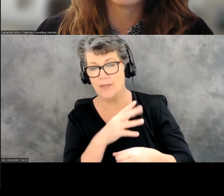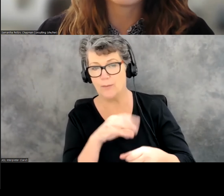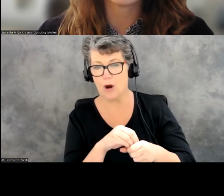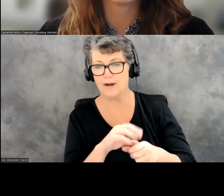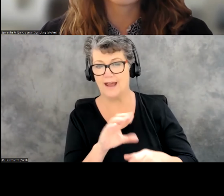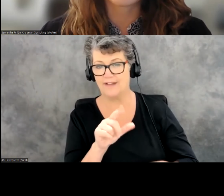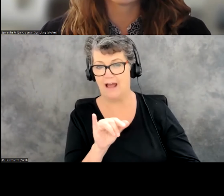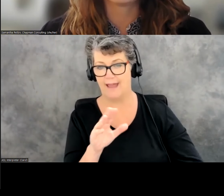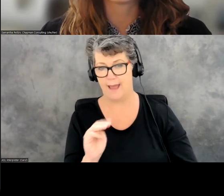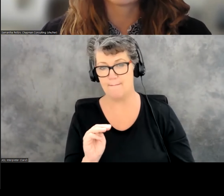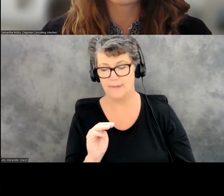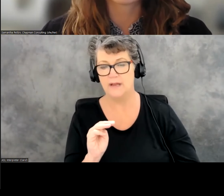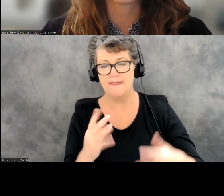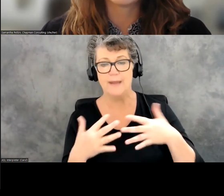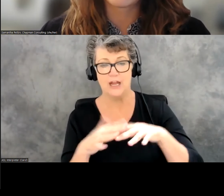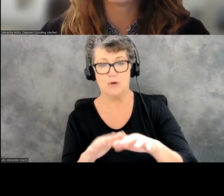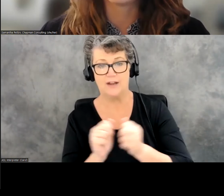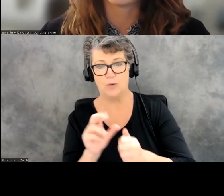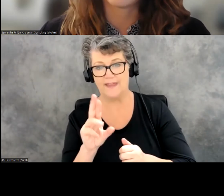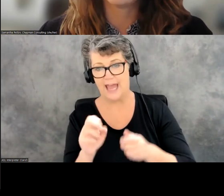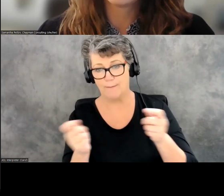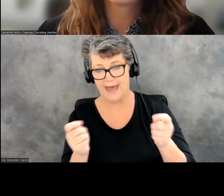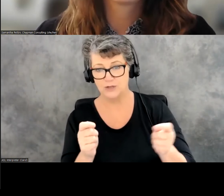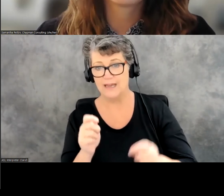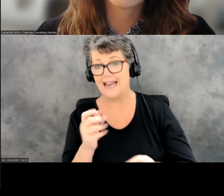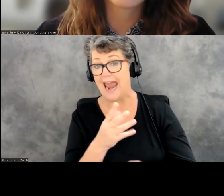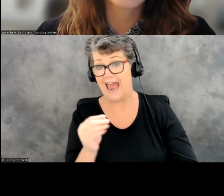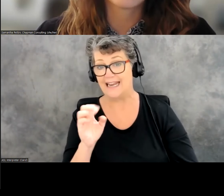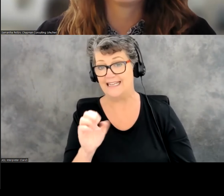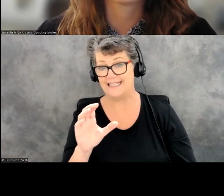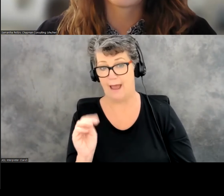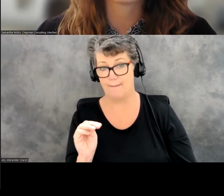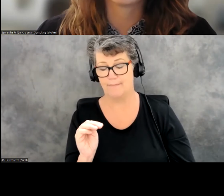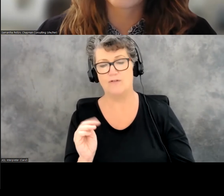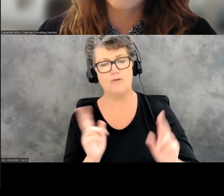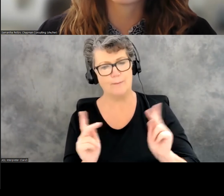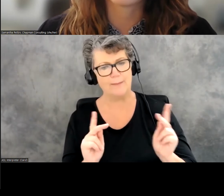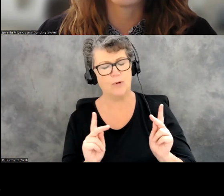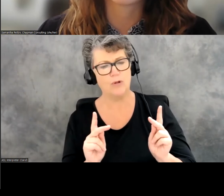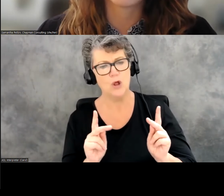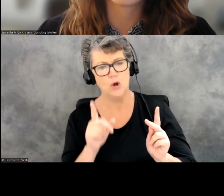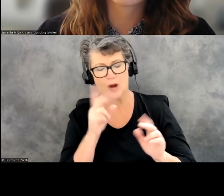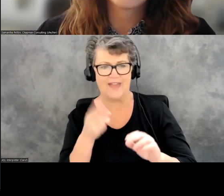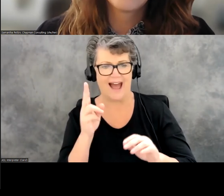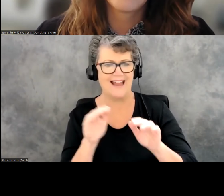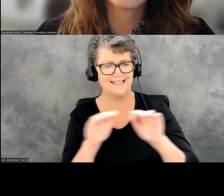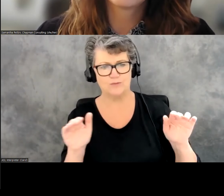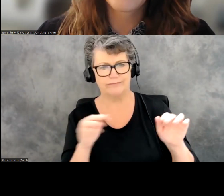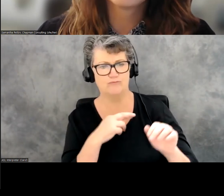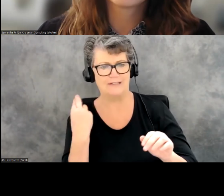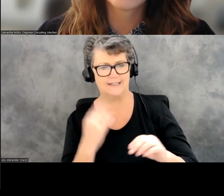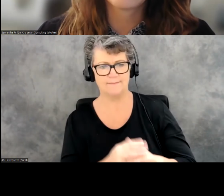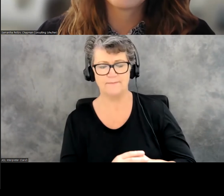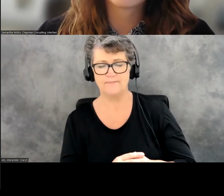CalAIM that will be integrated with care management and ECM for members, again, who are at those highest levels of risk. And